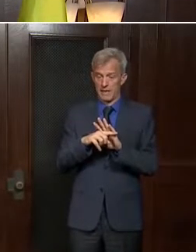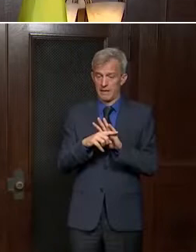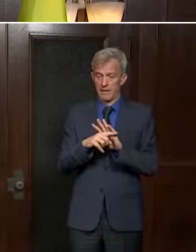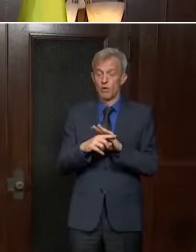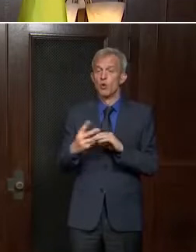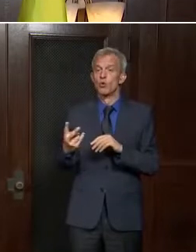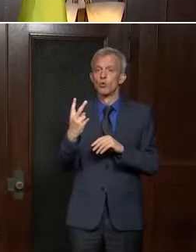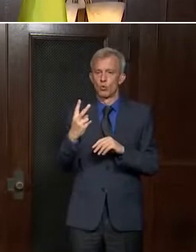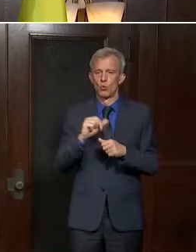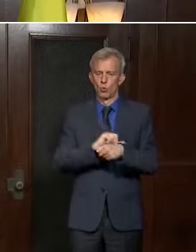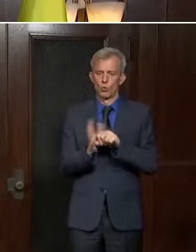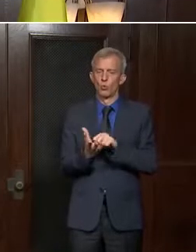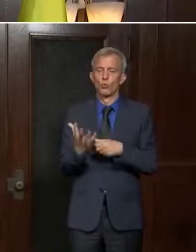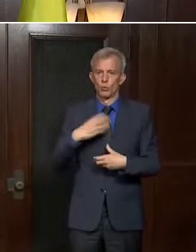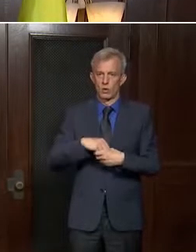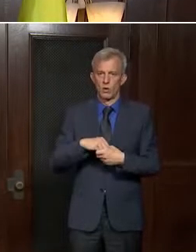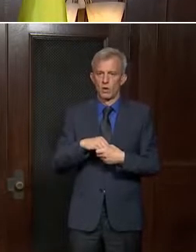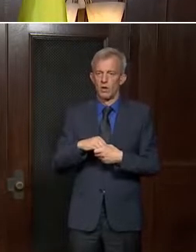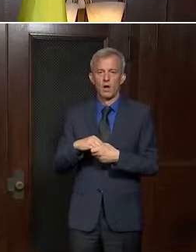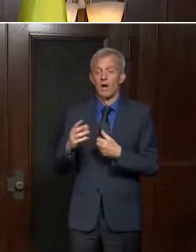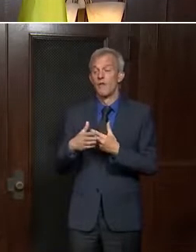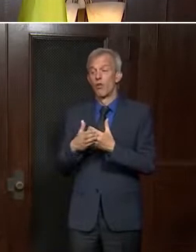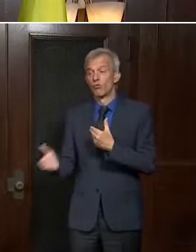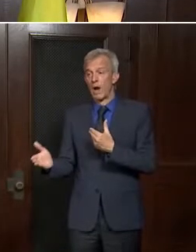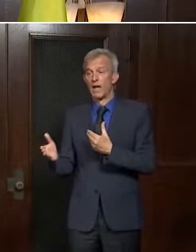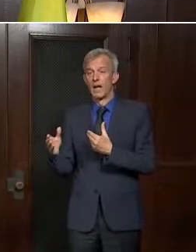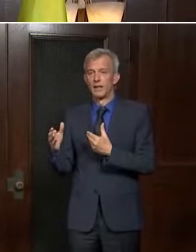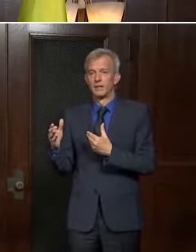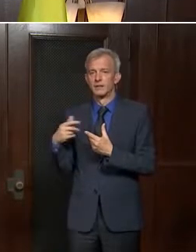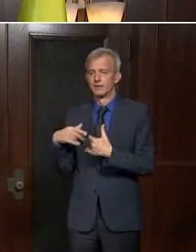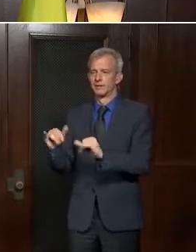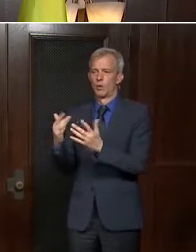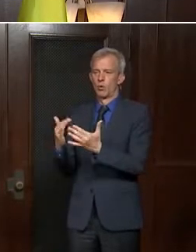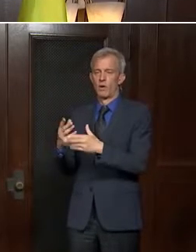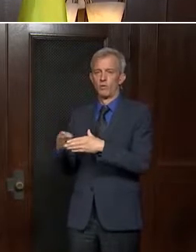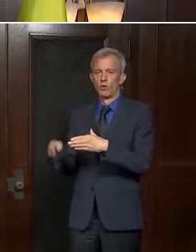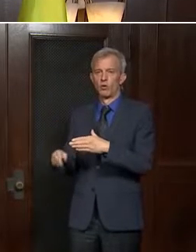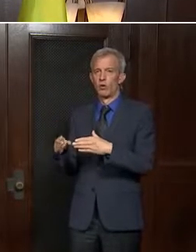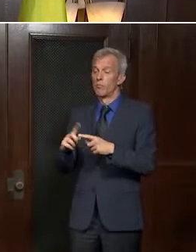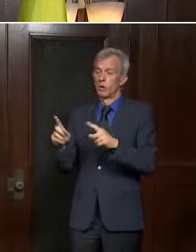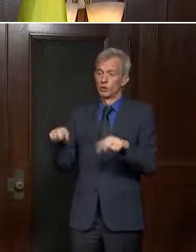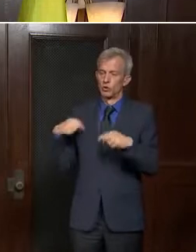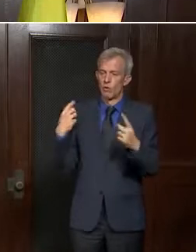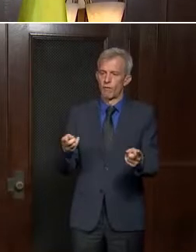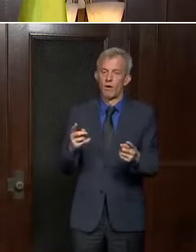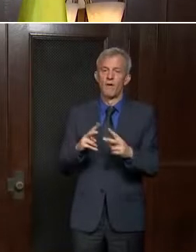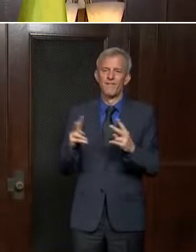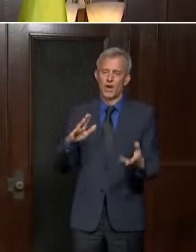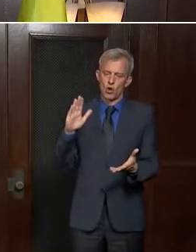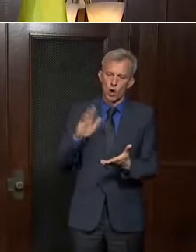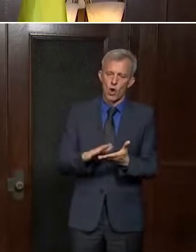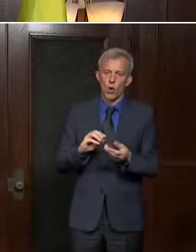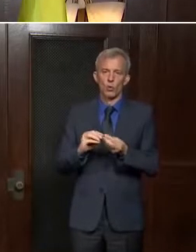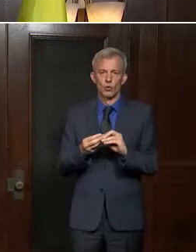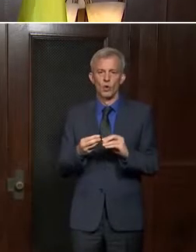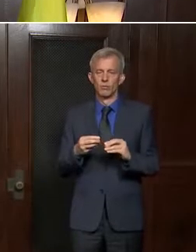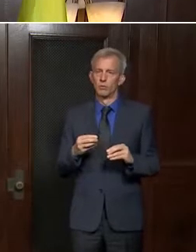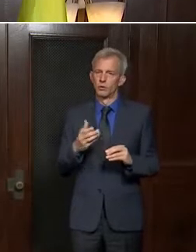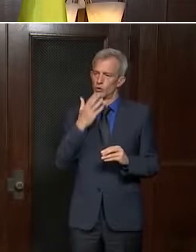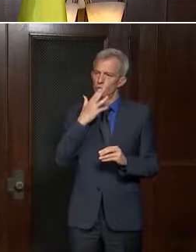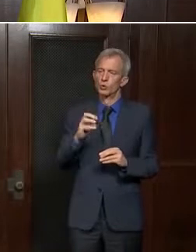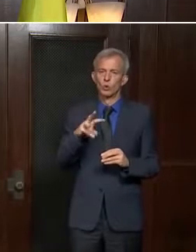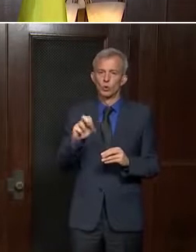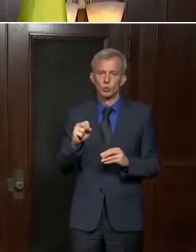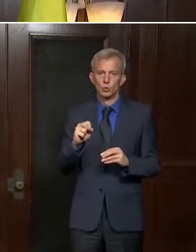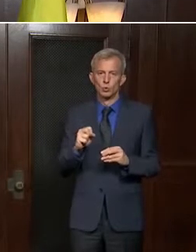were positive, and the rest are pending. So far, still very low numbers, which is great news to see. I remind